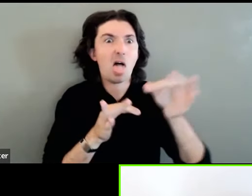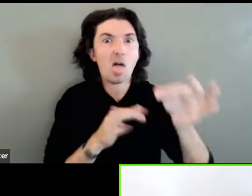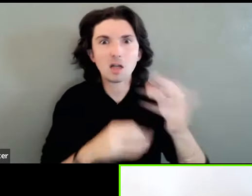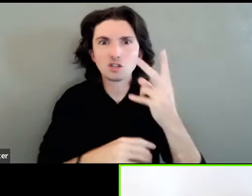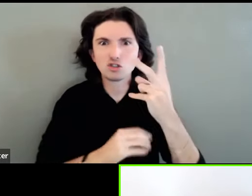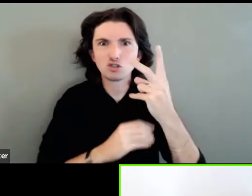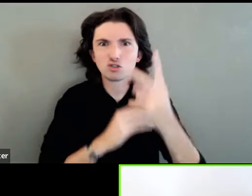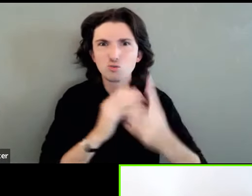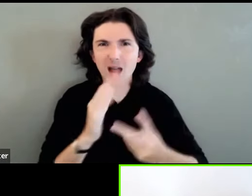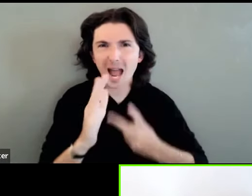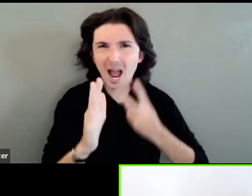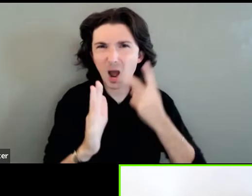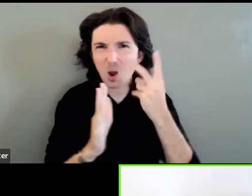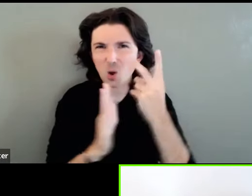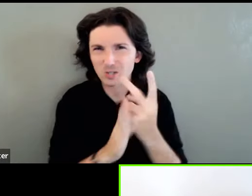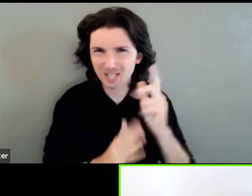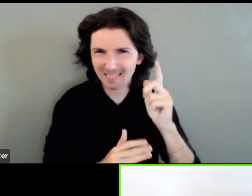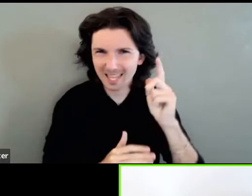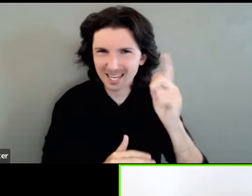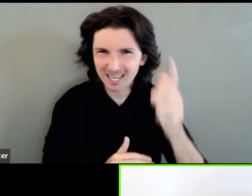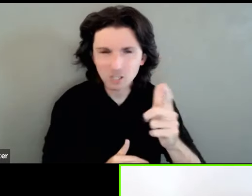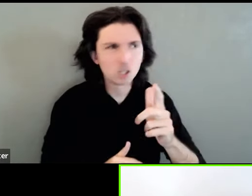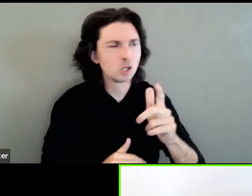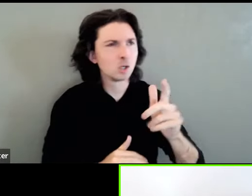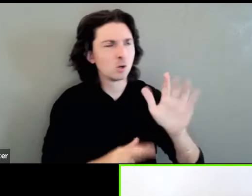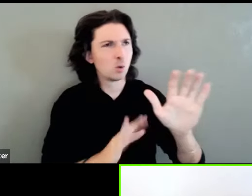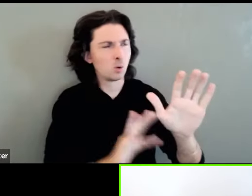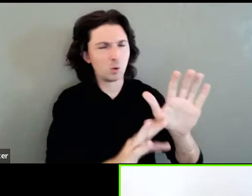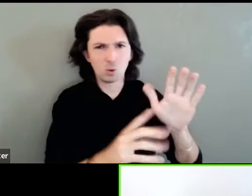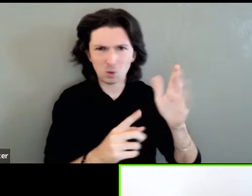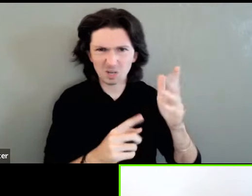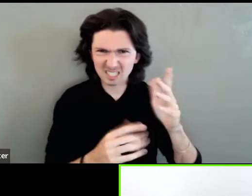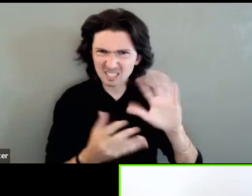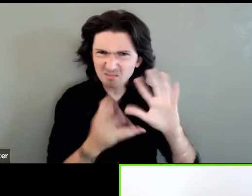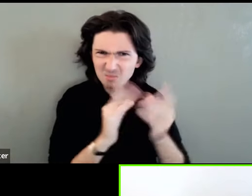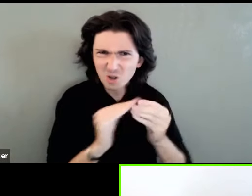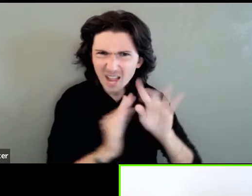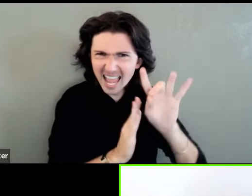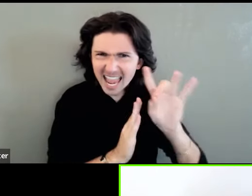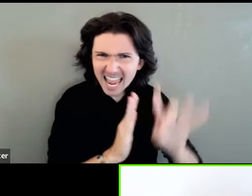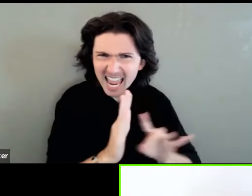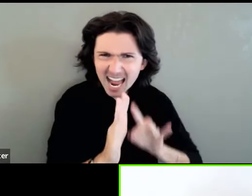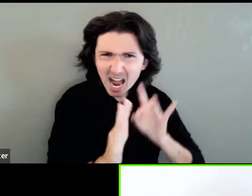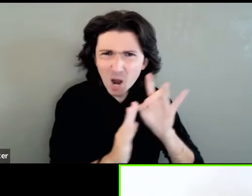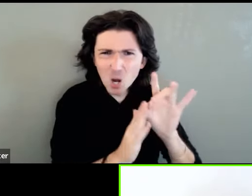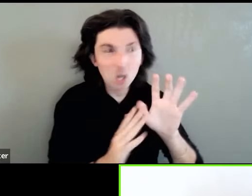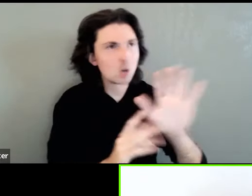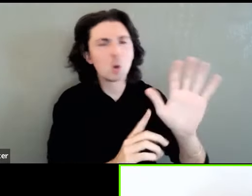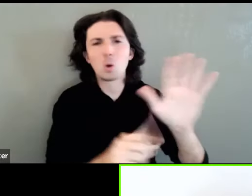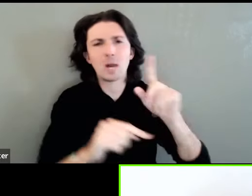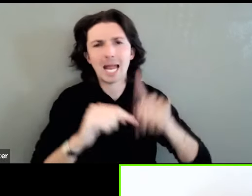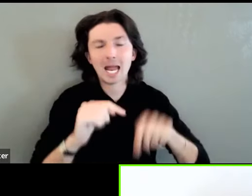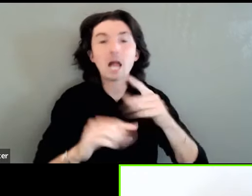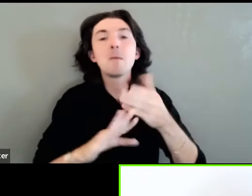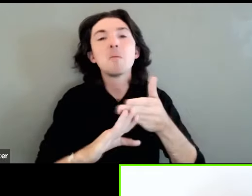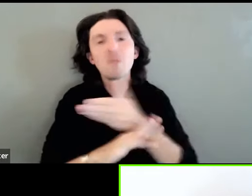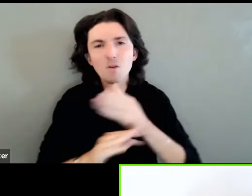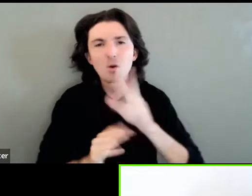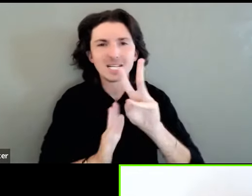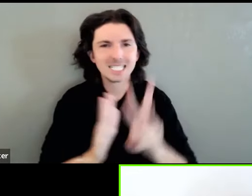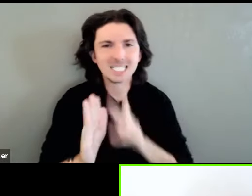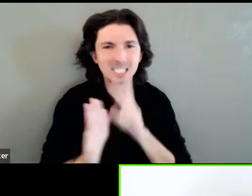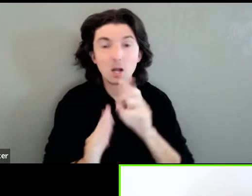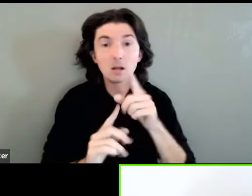within 6 hours of your arrival on set or departure from lodging, depending on how you're measuring the day, then there might not be any penalty due to